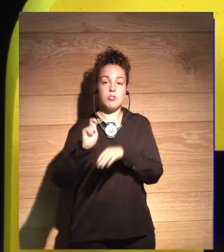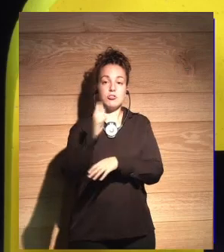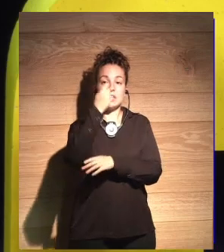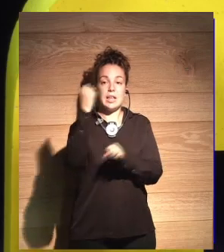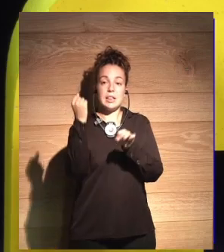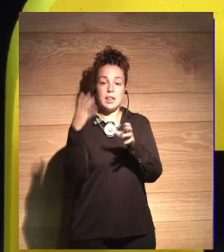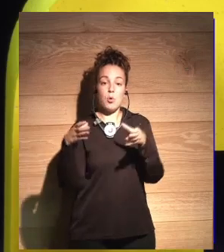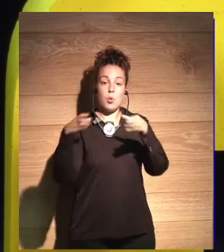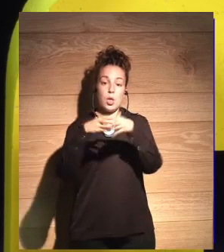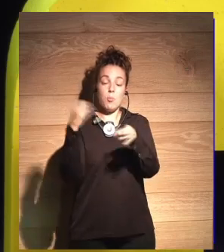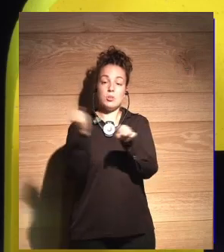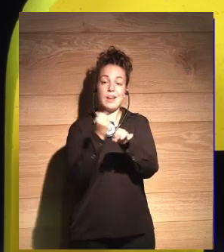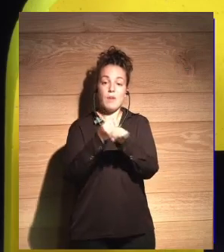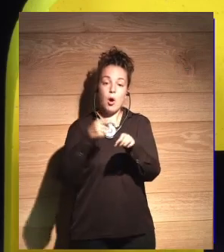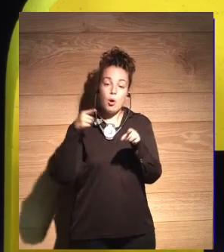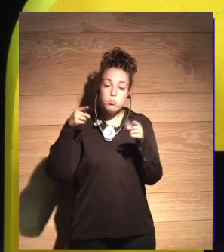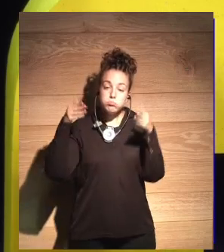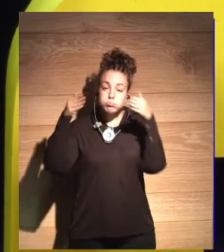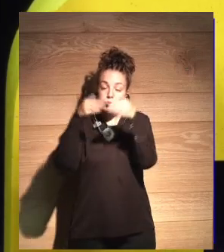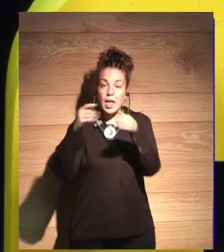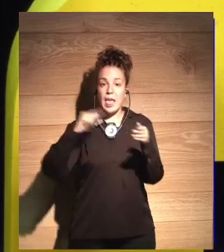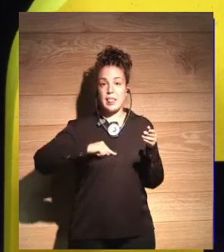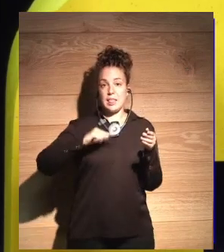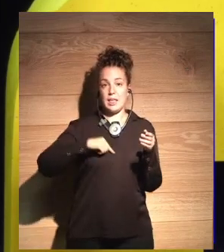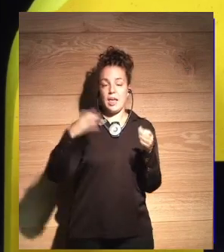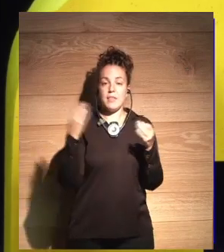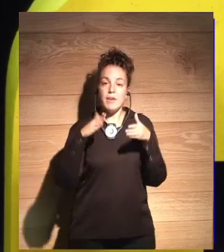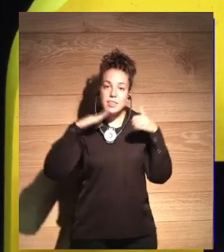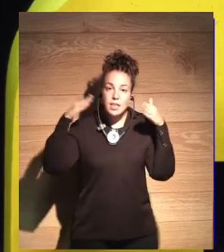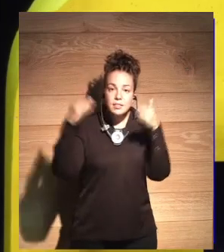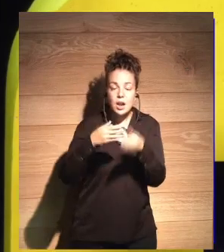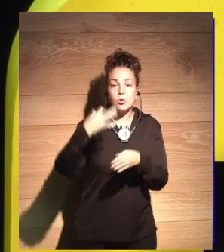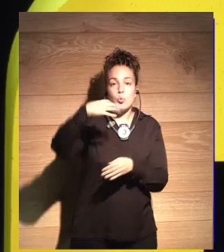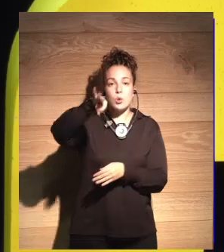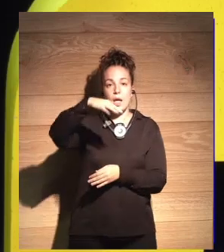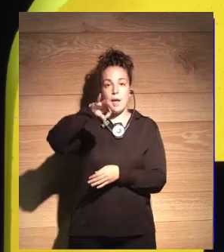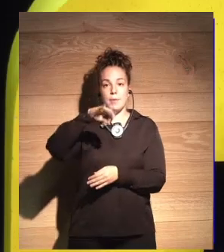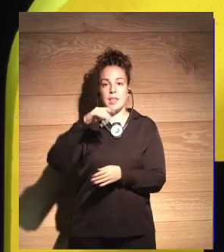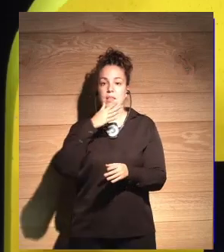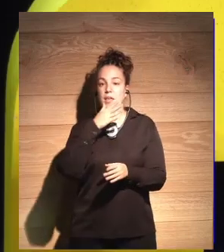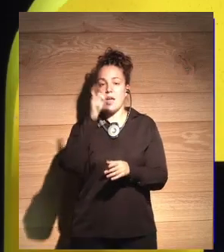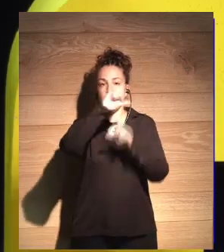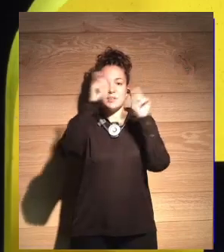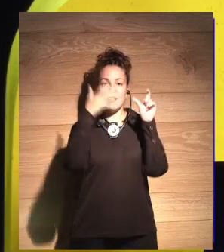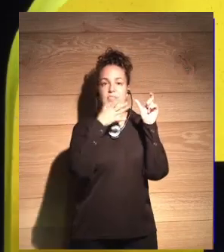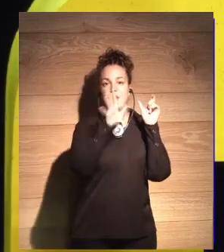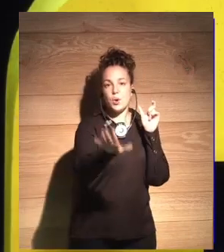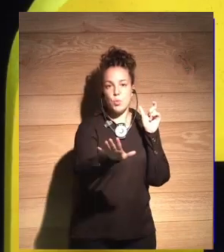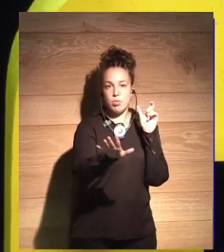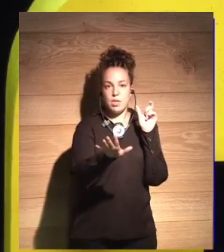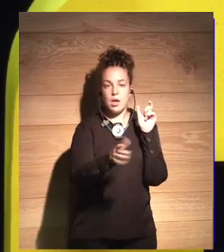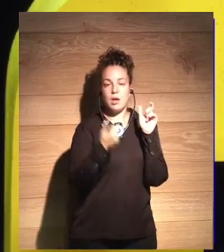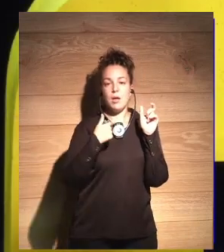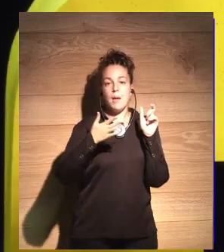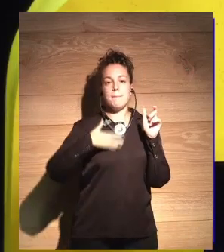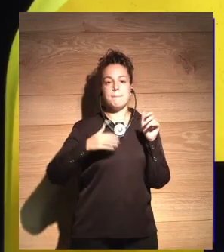on making sure when a company kills my pet that there's a lawsuit. Like, we shouldn't have to resort to lawsuits. Like, that's